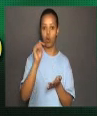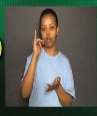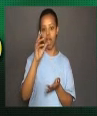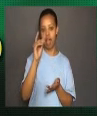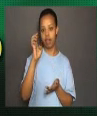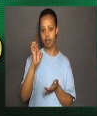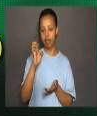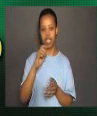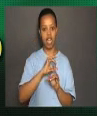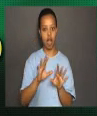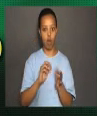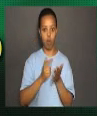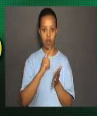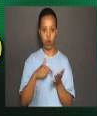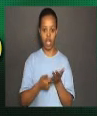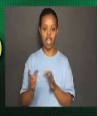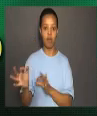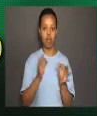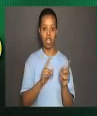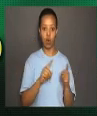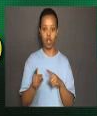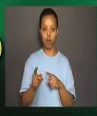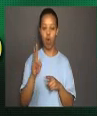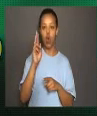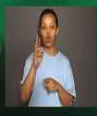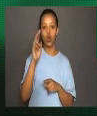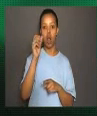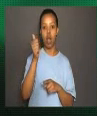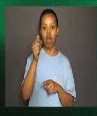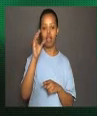by a nucleotide that contains uracil.